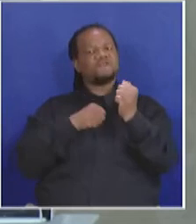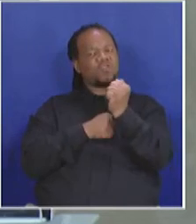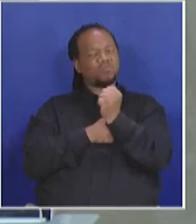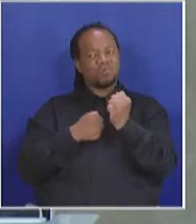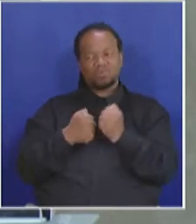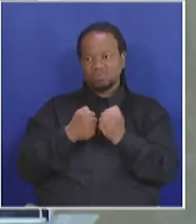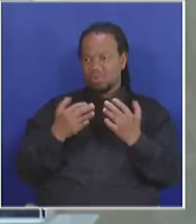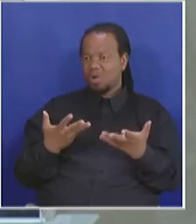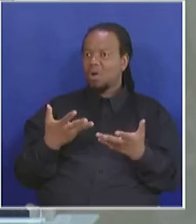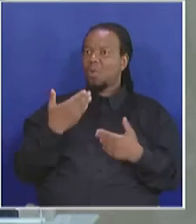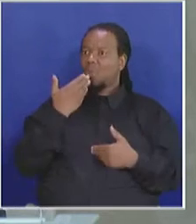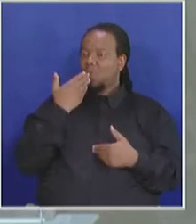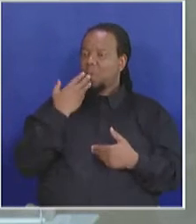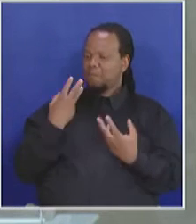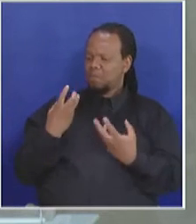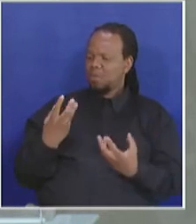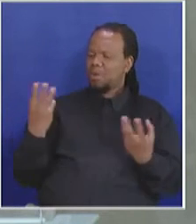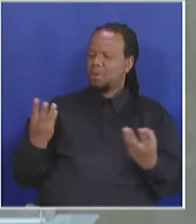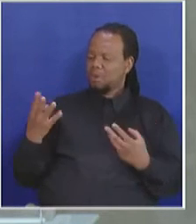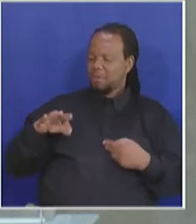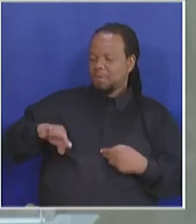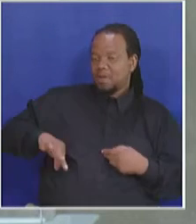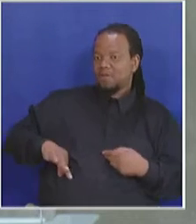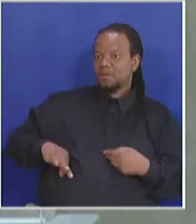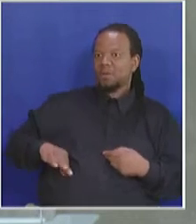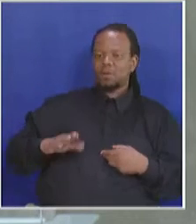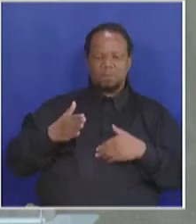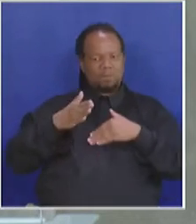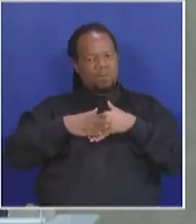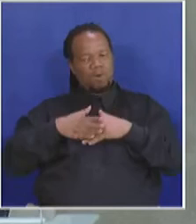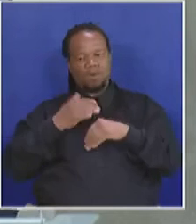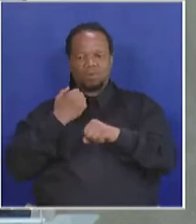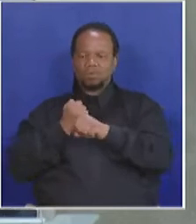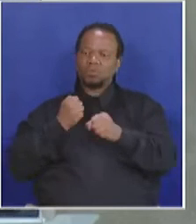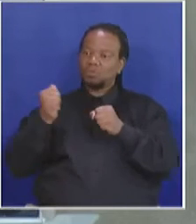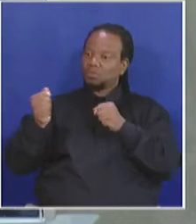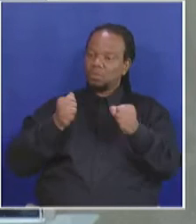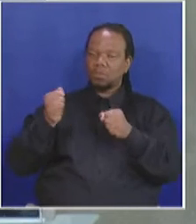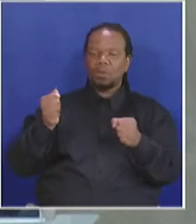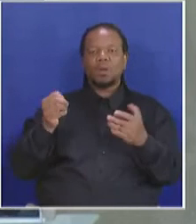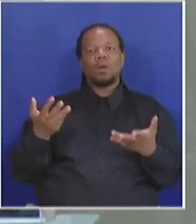create jobs to grow this economy. Honorable Chair, due to the fact that most of the